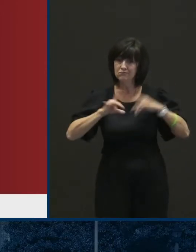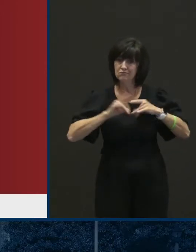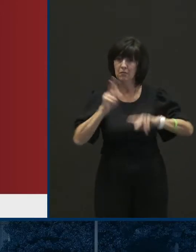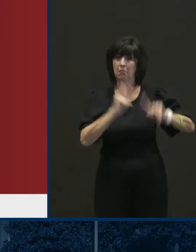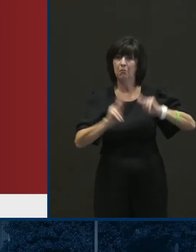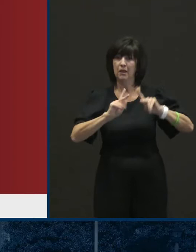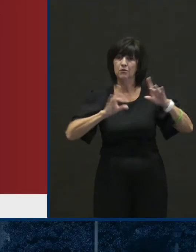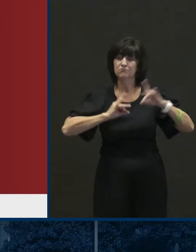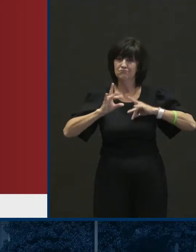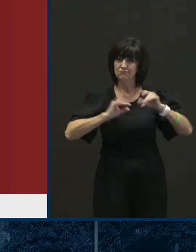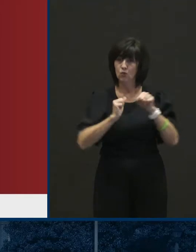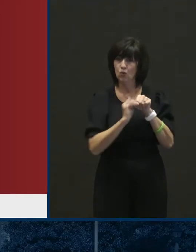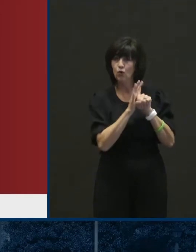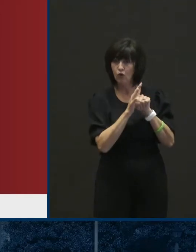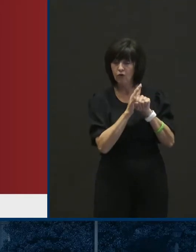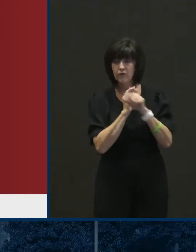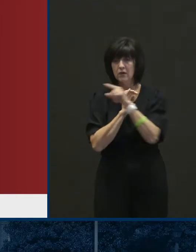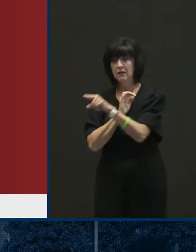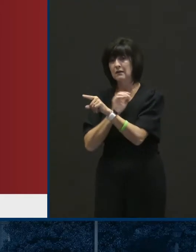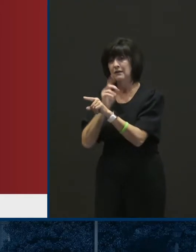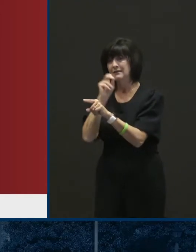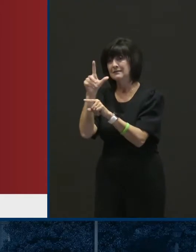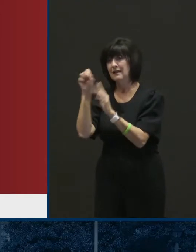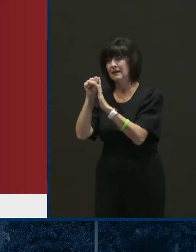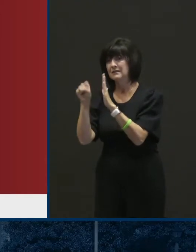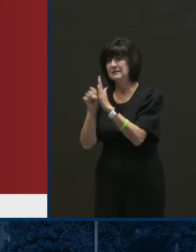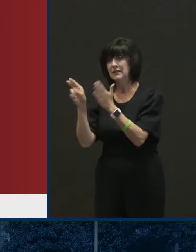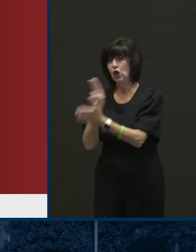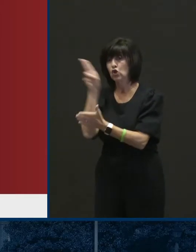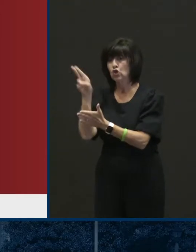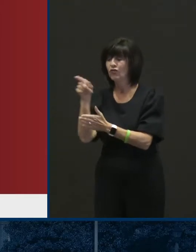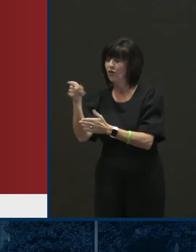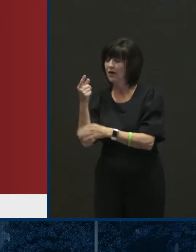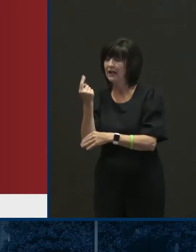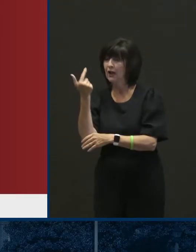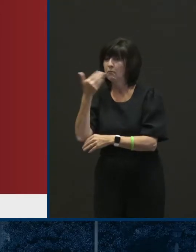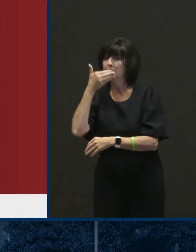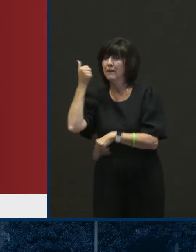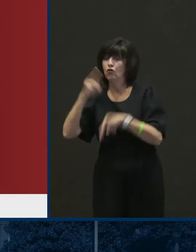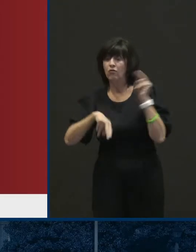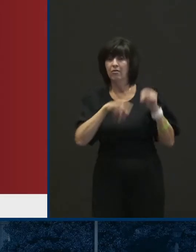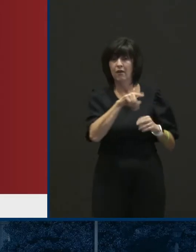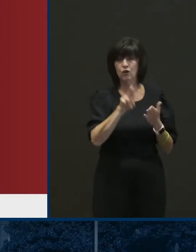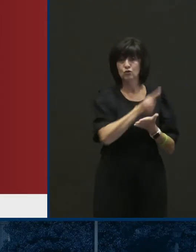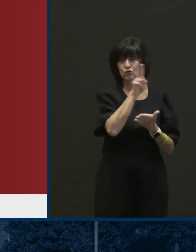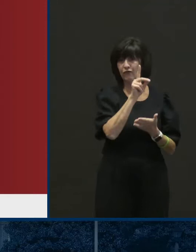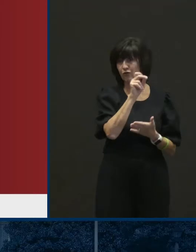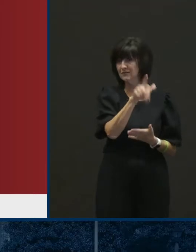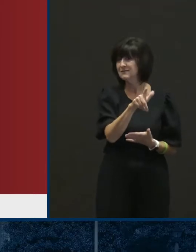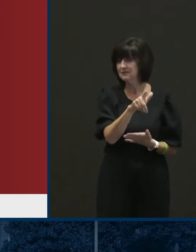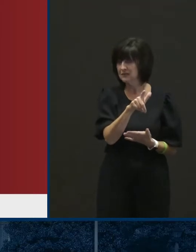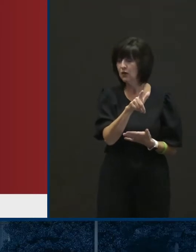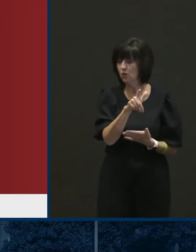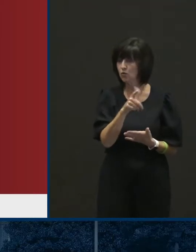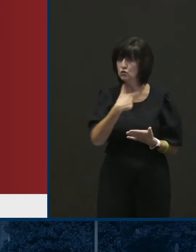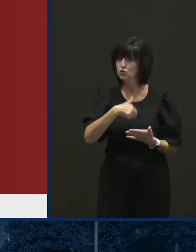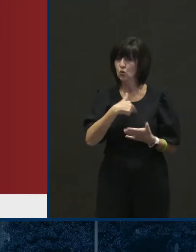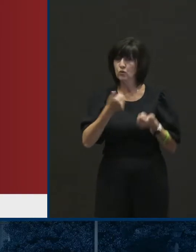down there as well, as has the University of Delaware. We're trying to get all that coordinated with our